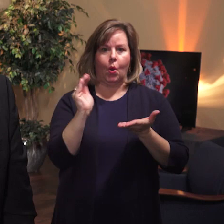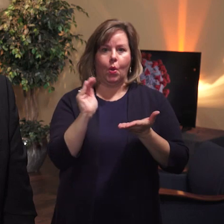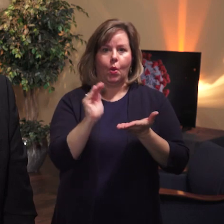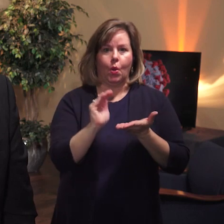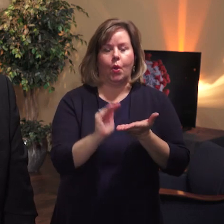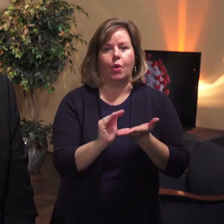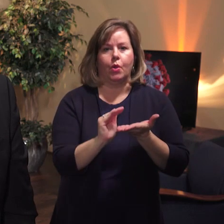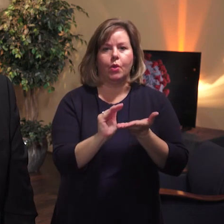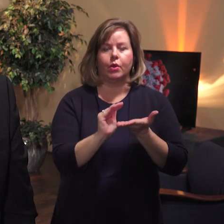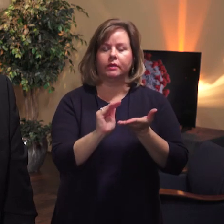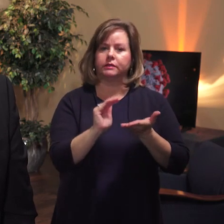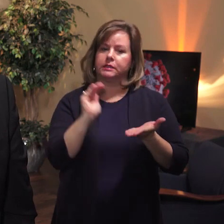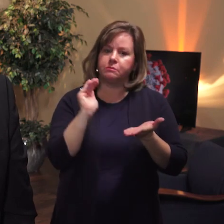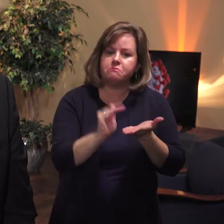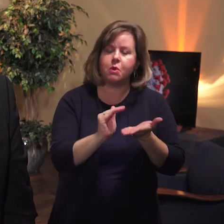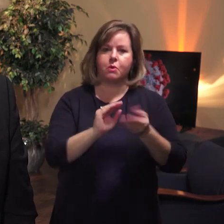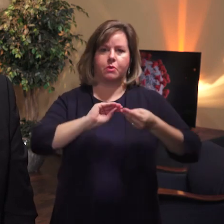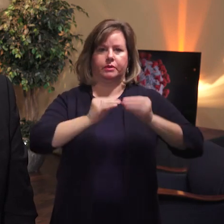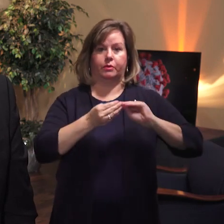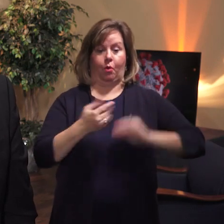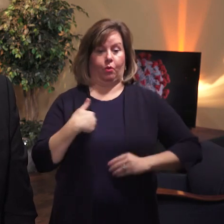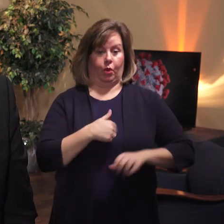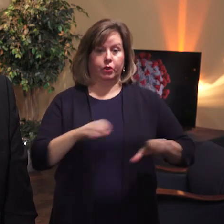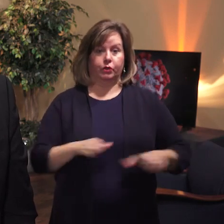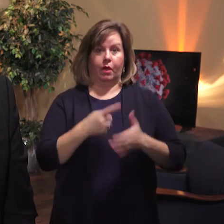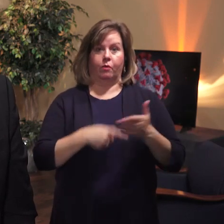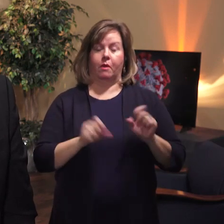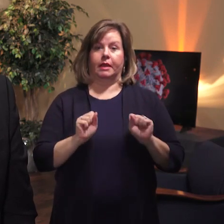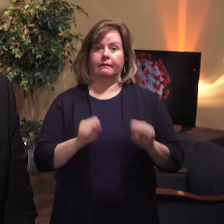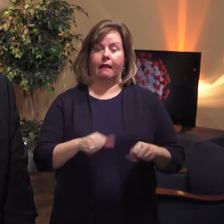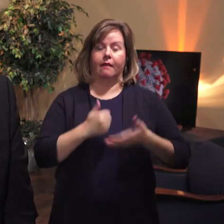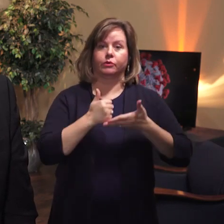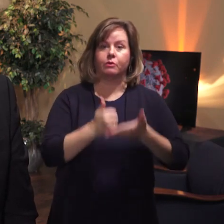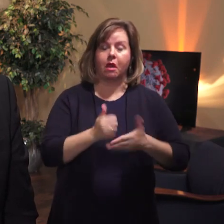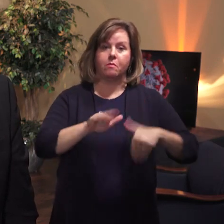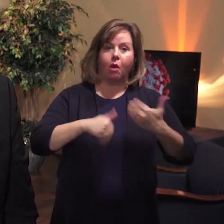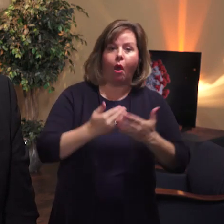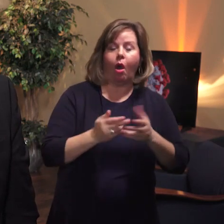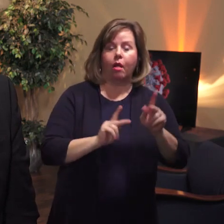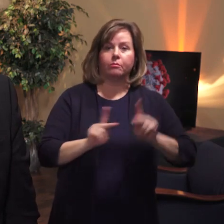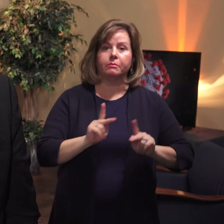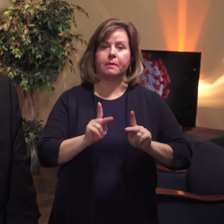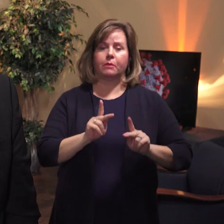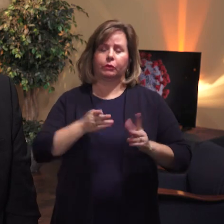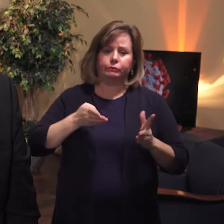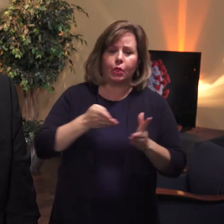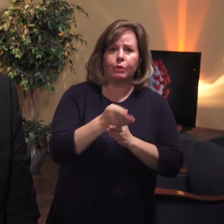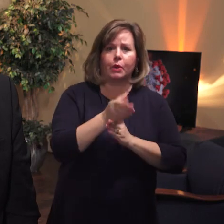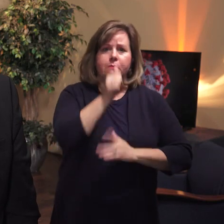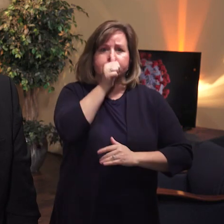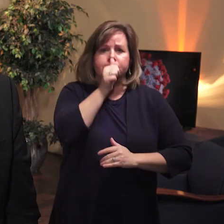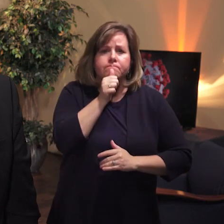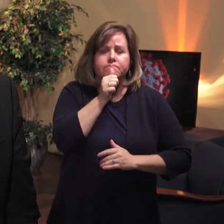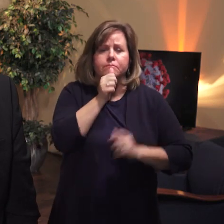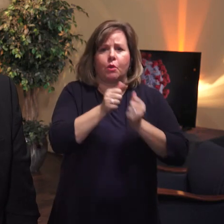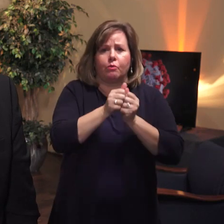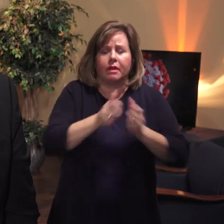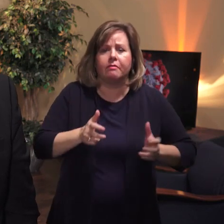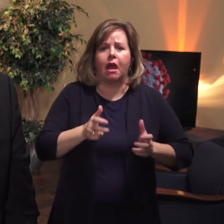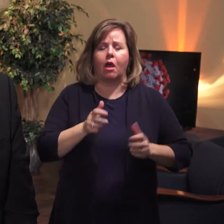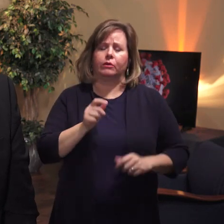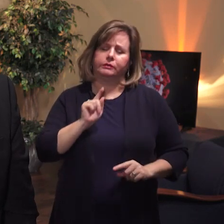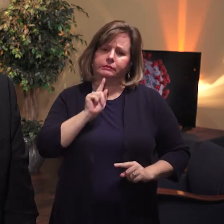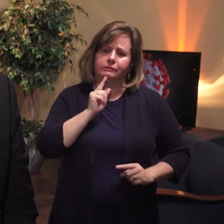we can to get this entire community through this with as little suffering as possible. No one is